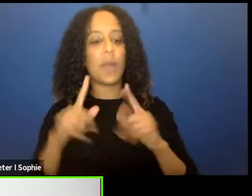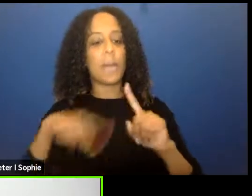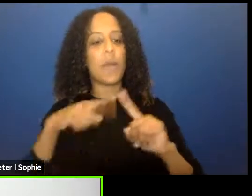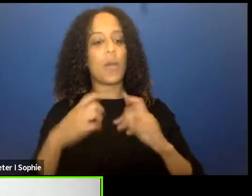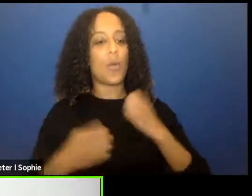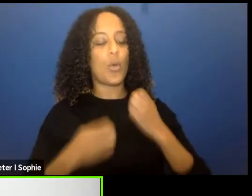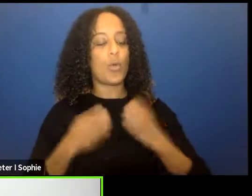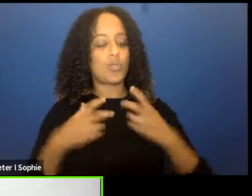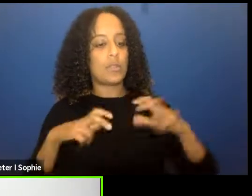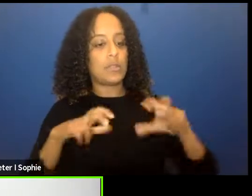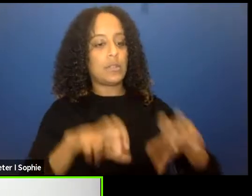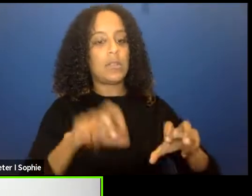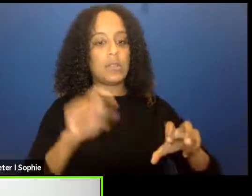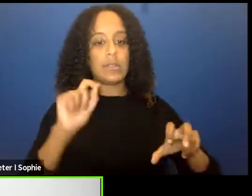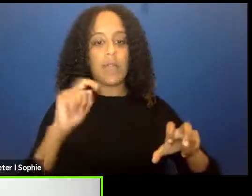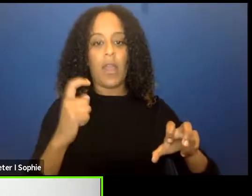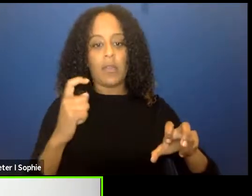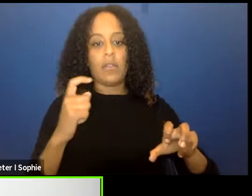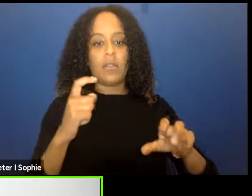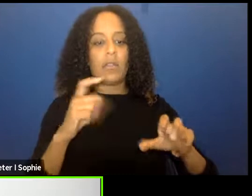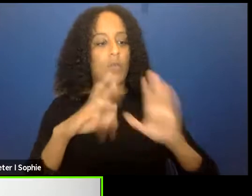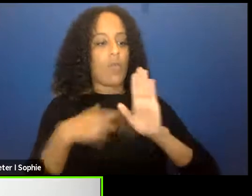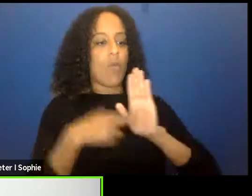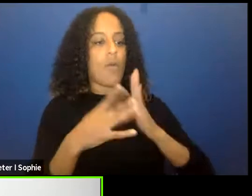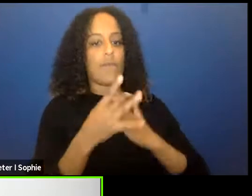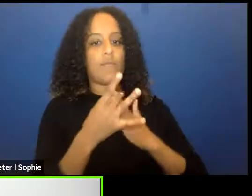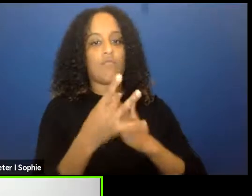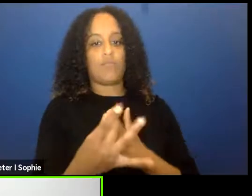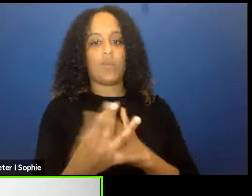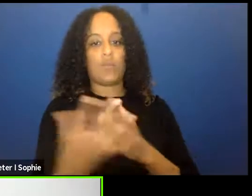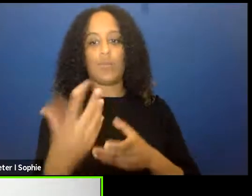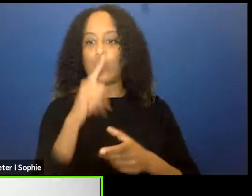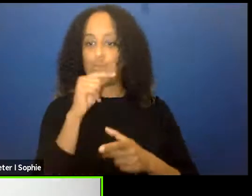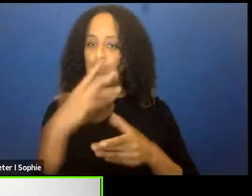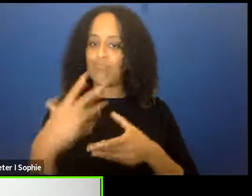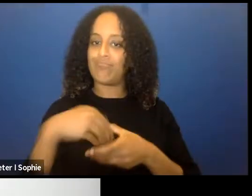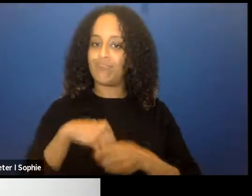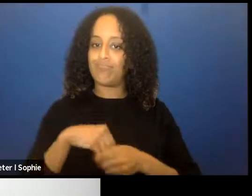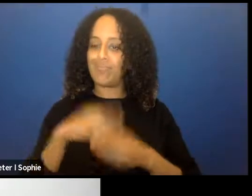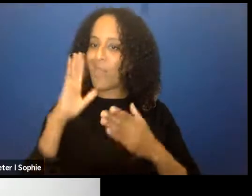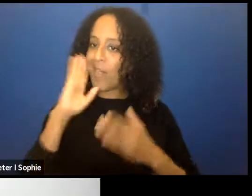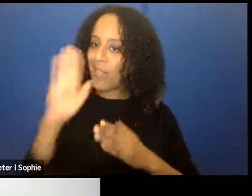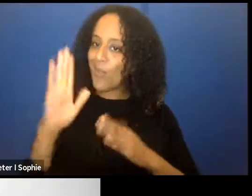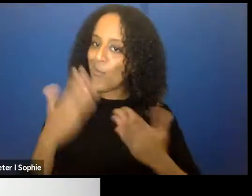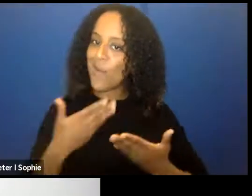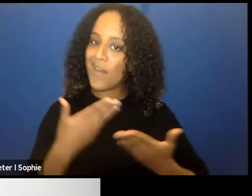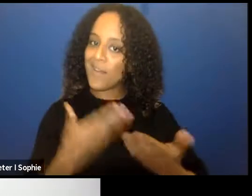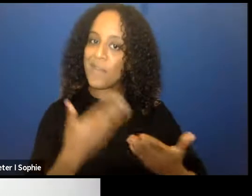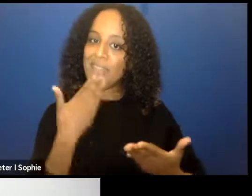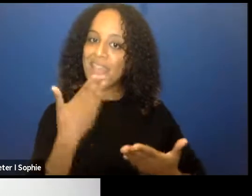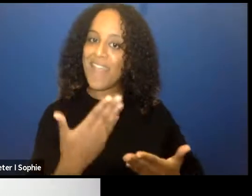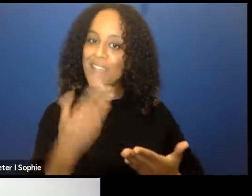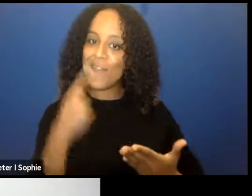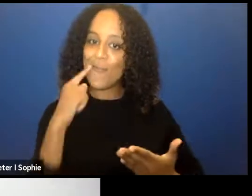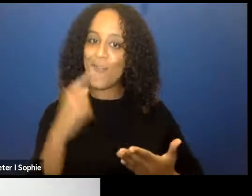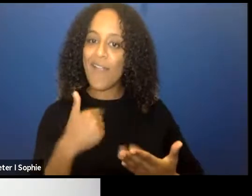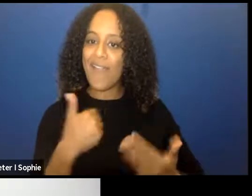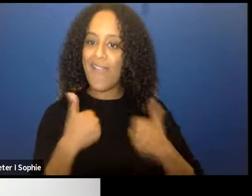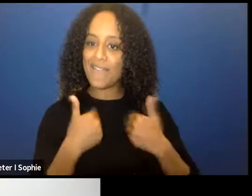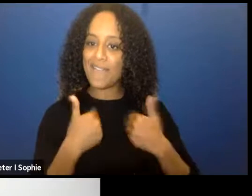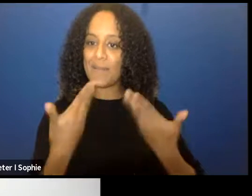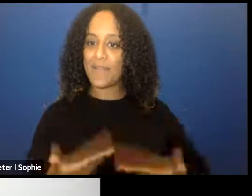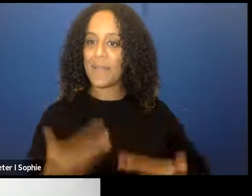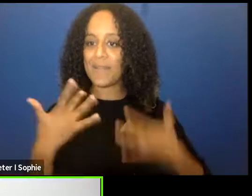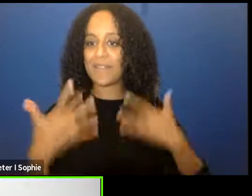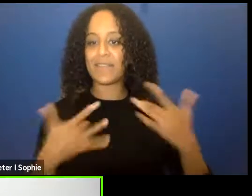and the role of the inclusive leader. So hello, Andrea. Welcome. Hi, thank you so much for having me. I'm excited to be